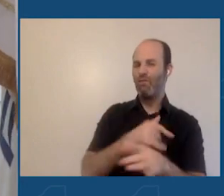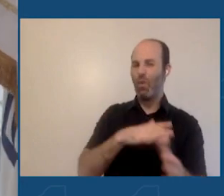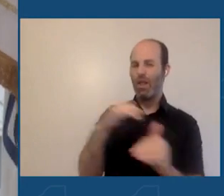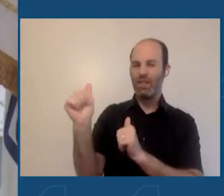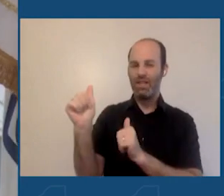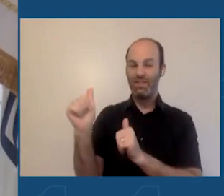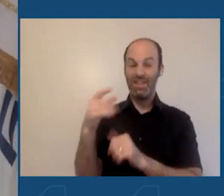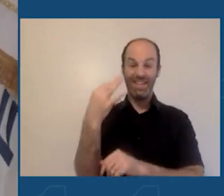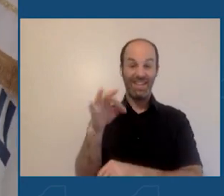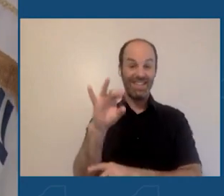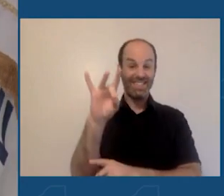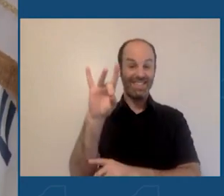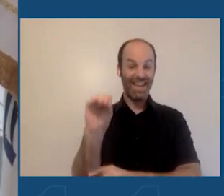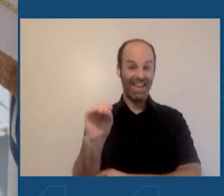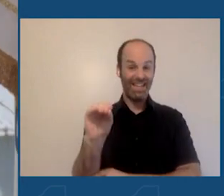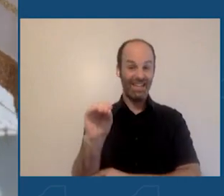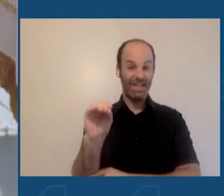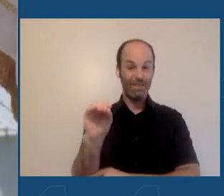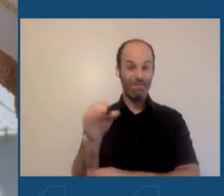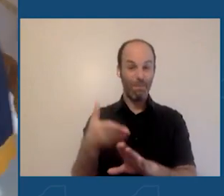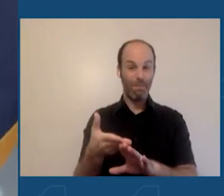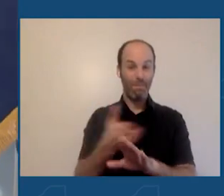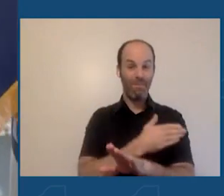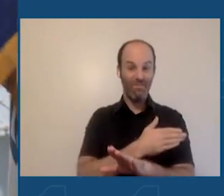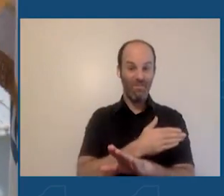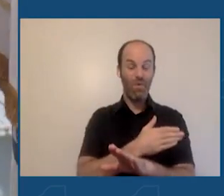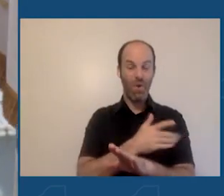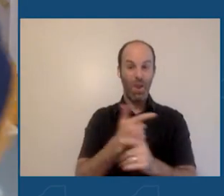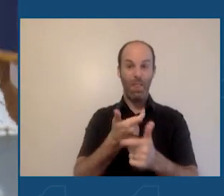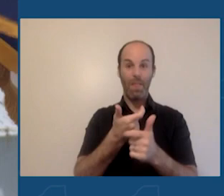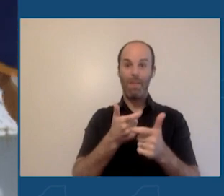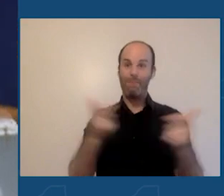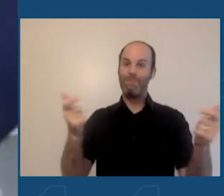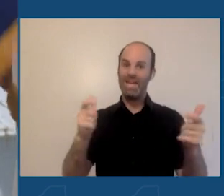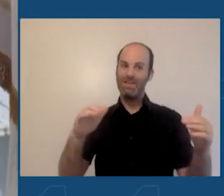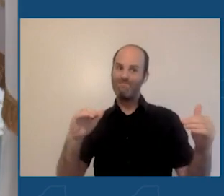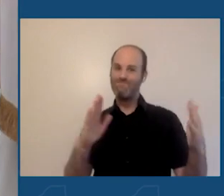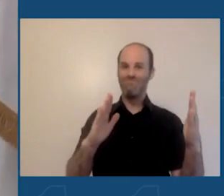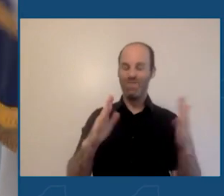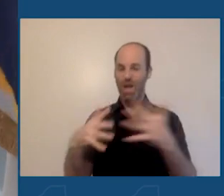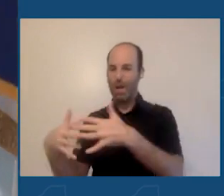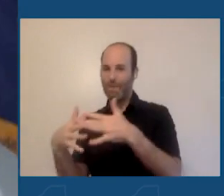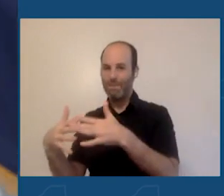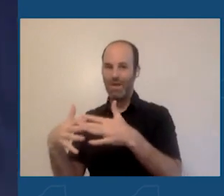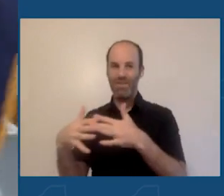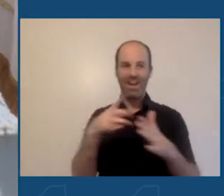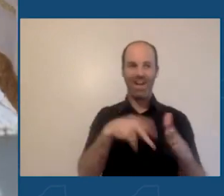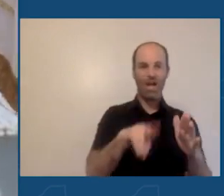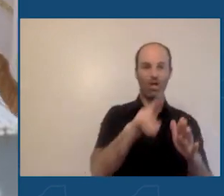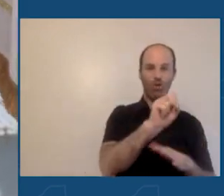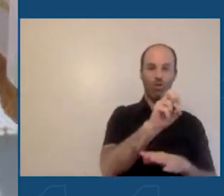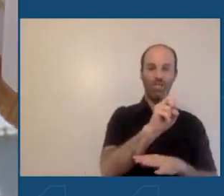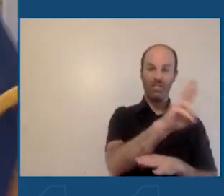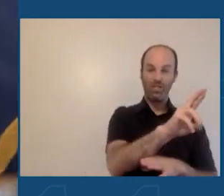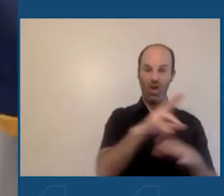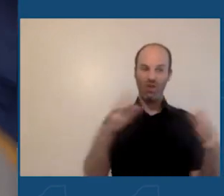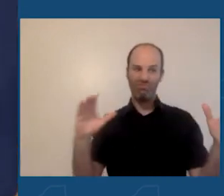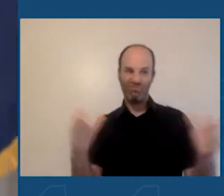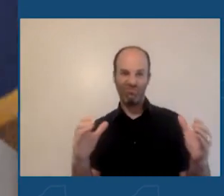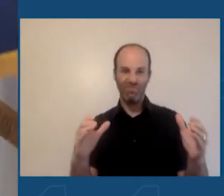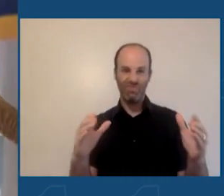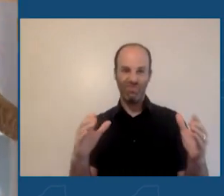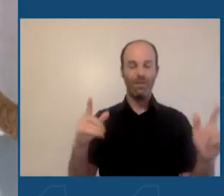1980. Before they had the big face-off against Soviet Union, the coach said one thing, Herb Brooks, we all know